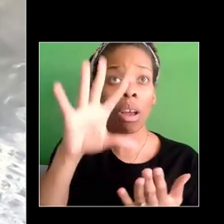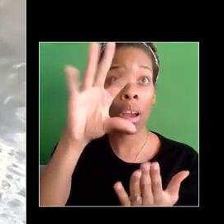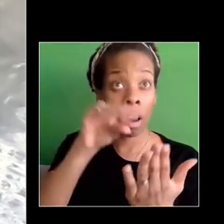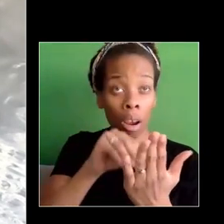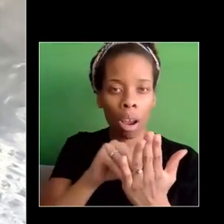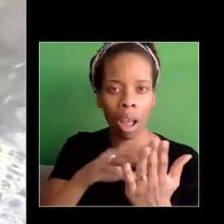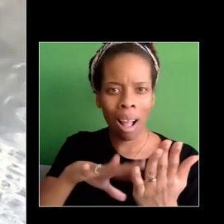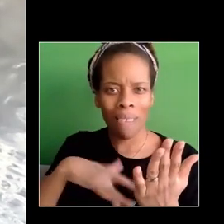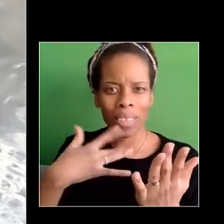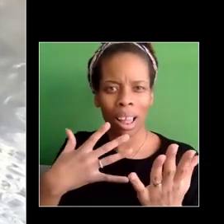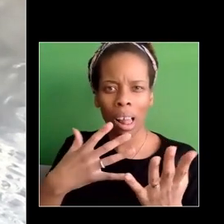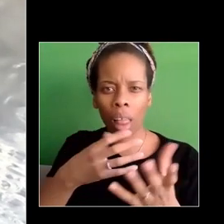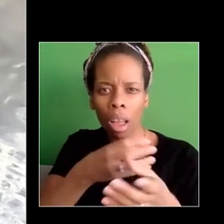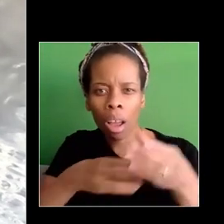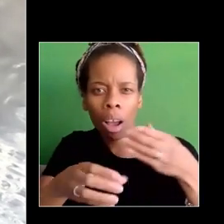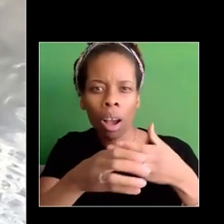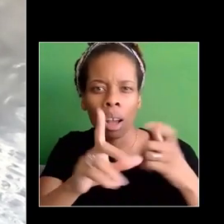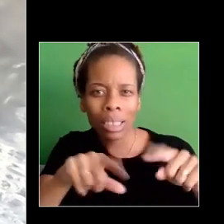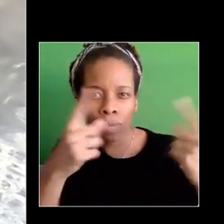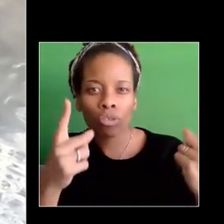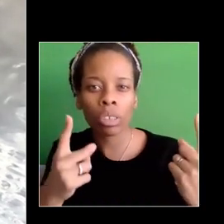elsewhere, that things felt